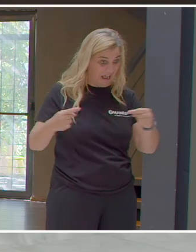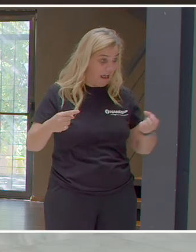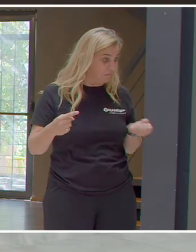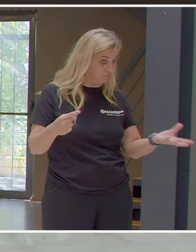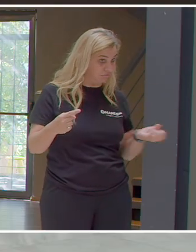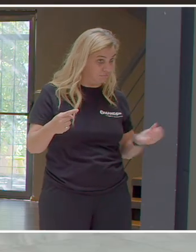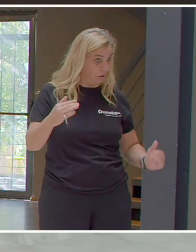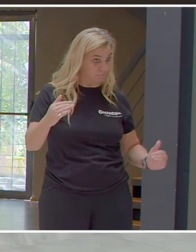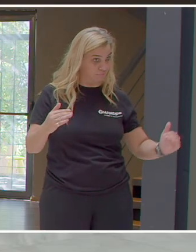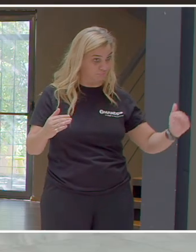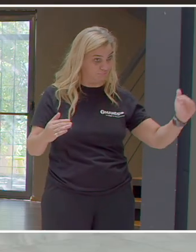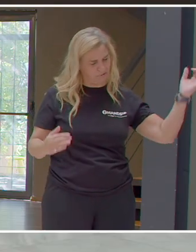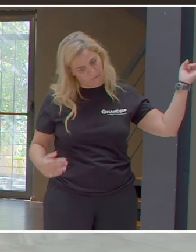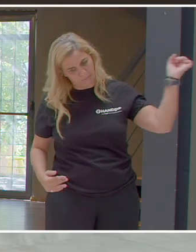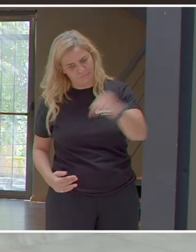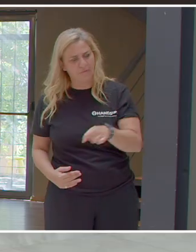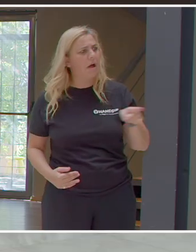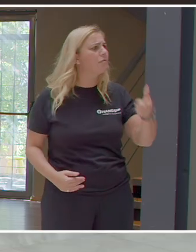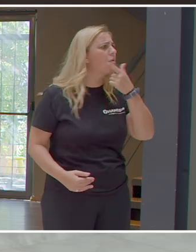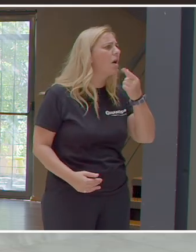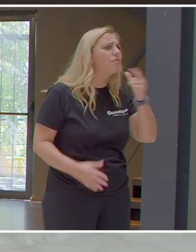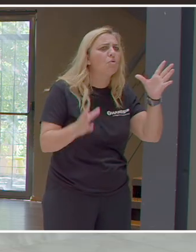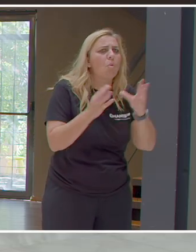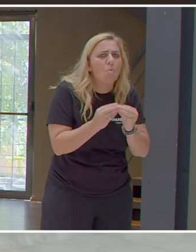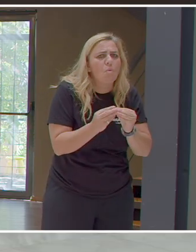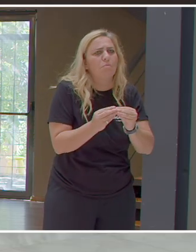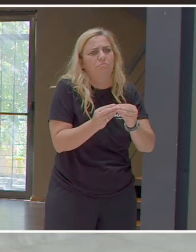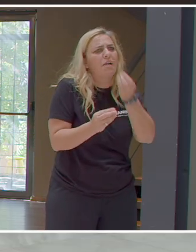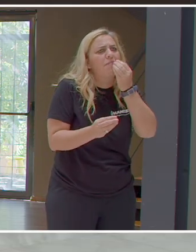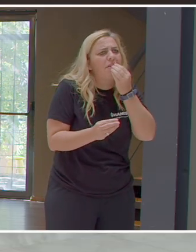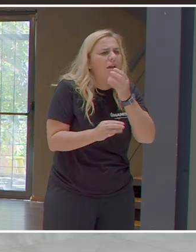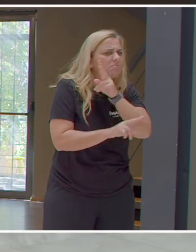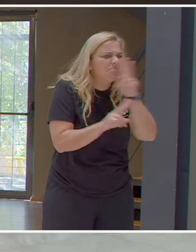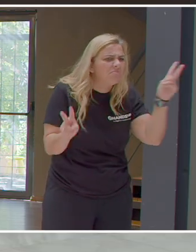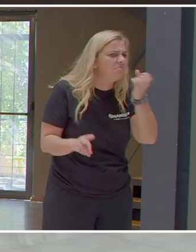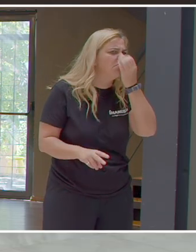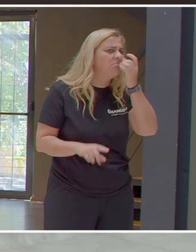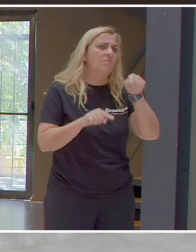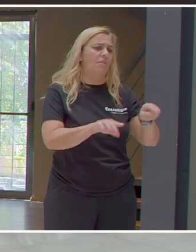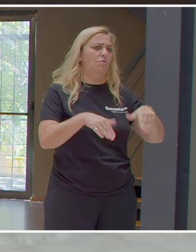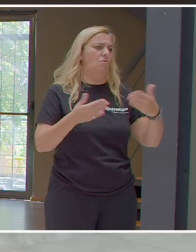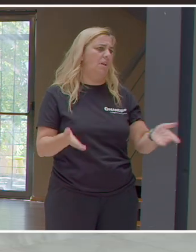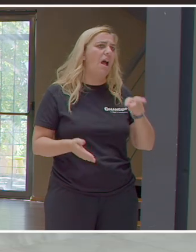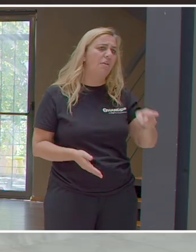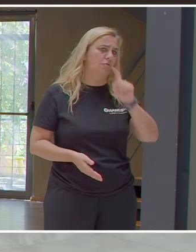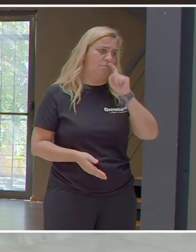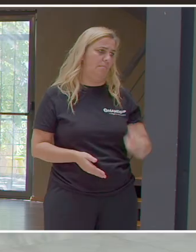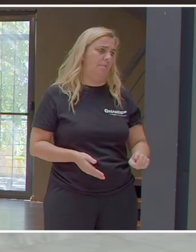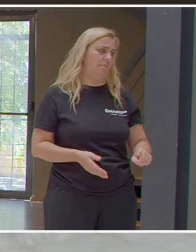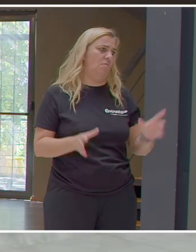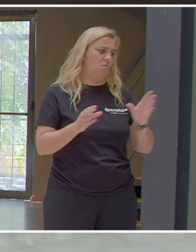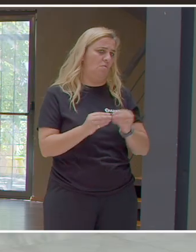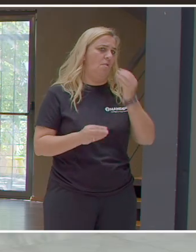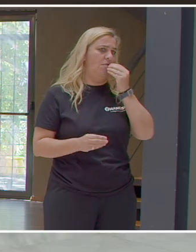in just 24 hours by eating the foods I just mentioned. And you really have to keep it going with the plant